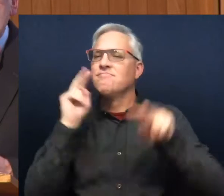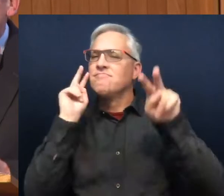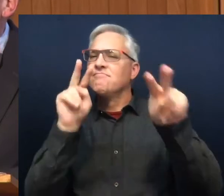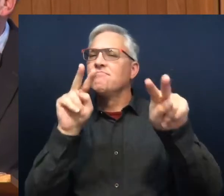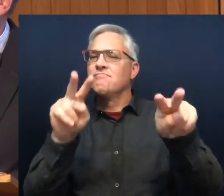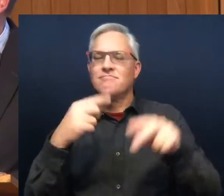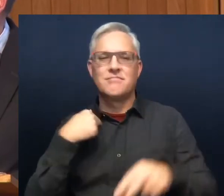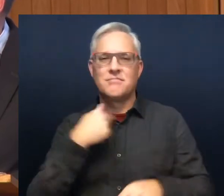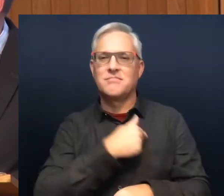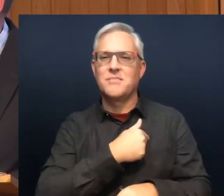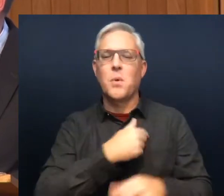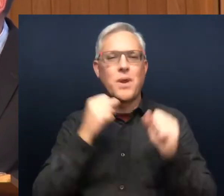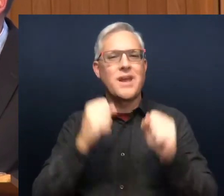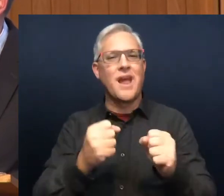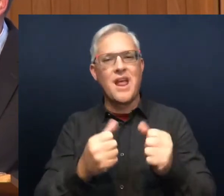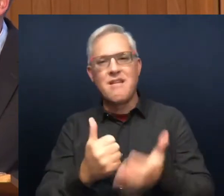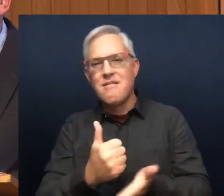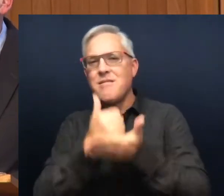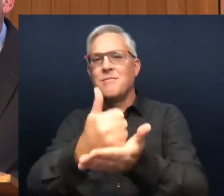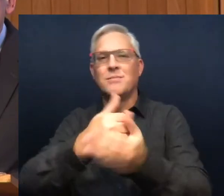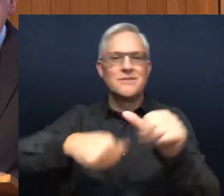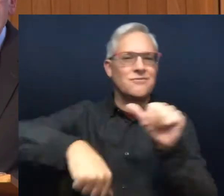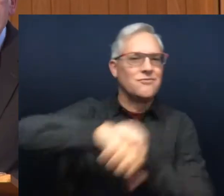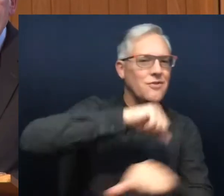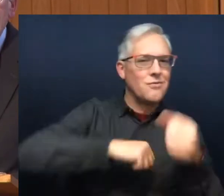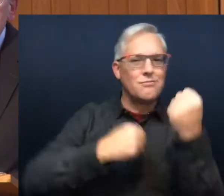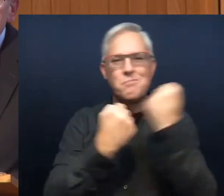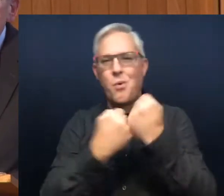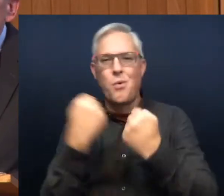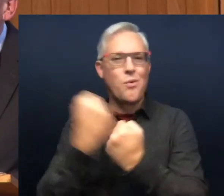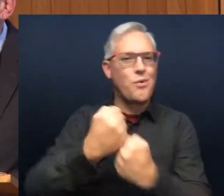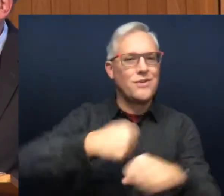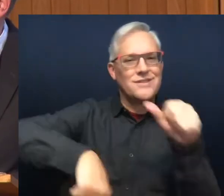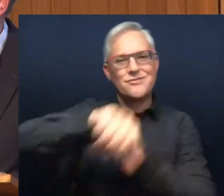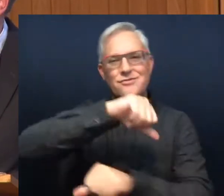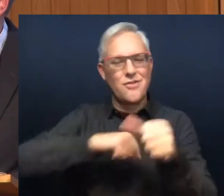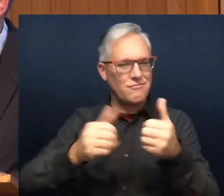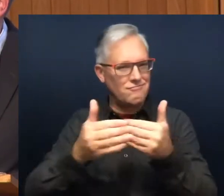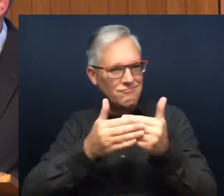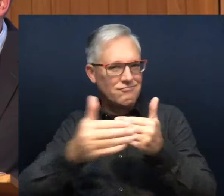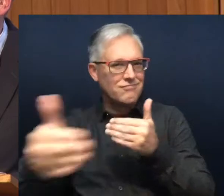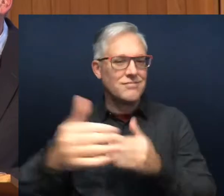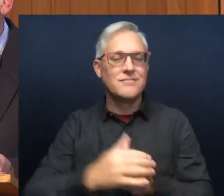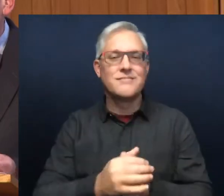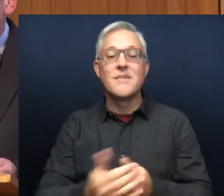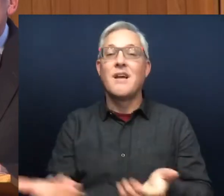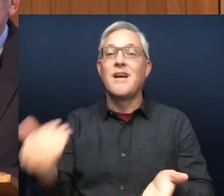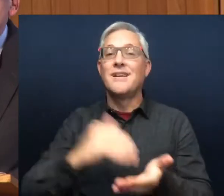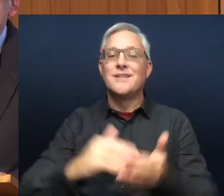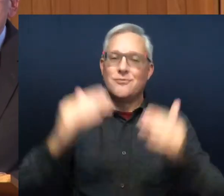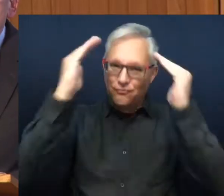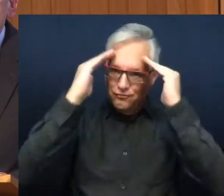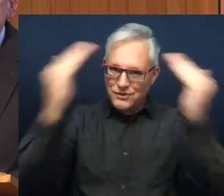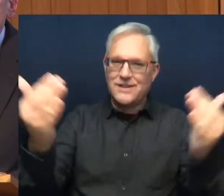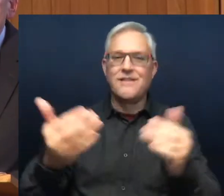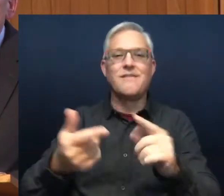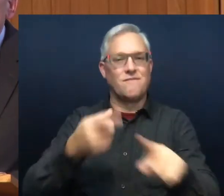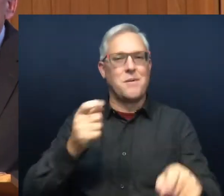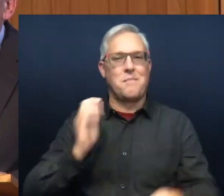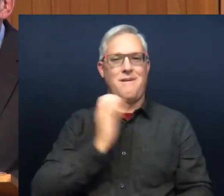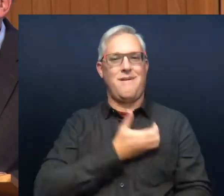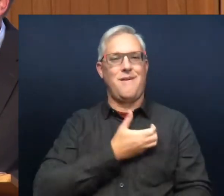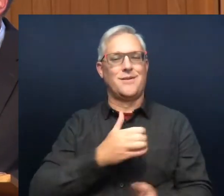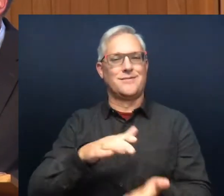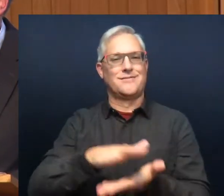ways that we will mutually benefit and support each other in the work ahead. So again, greetings from the Augsburg